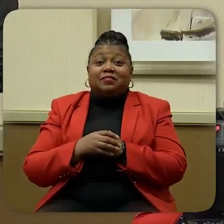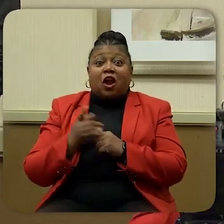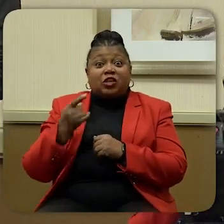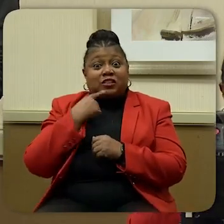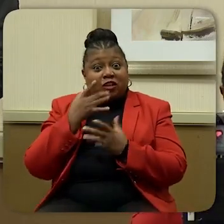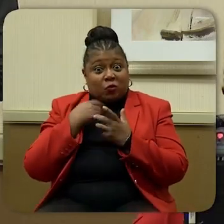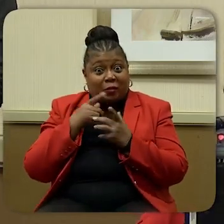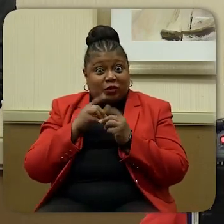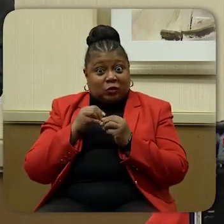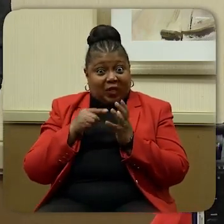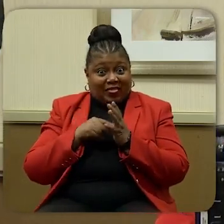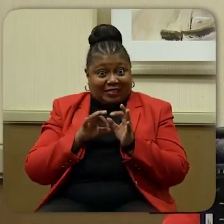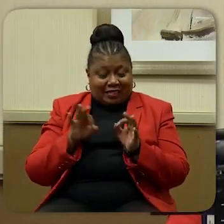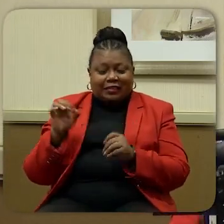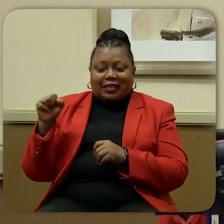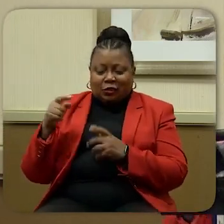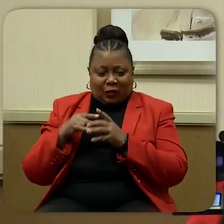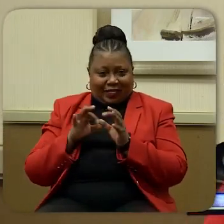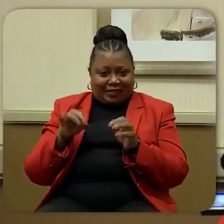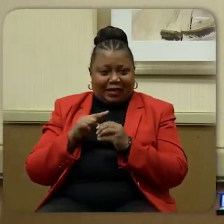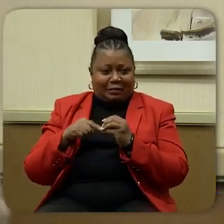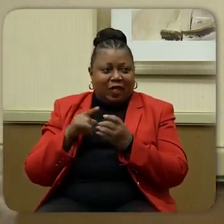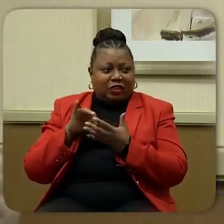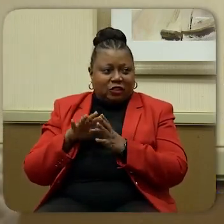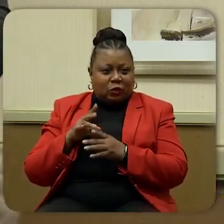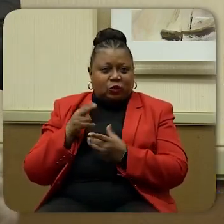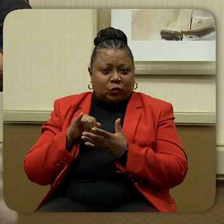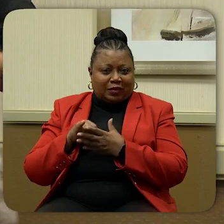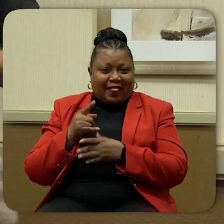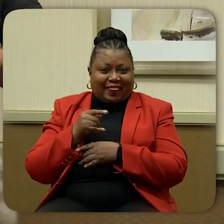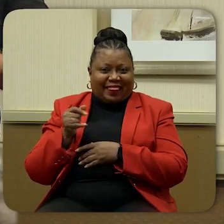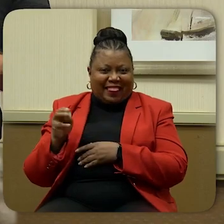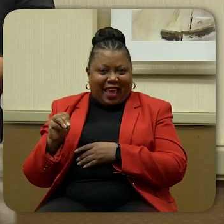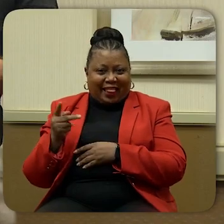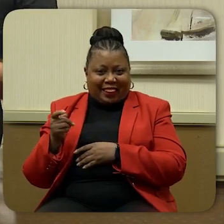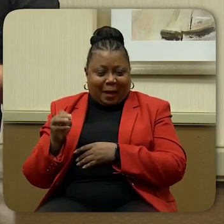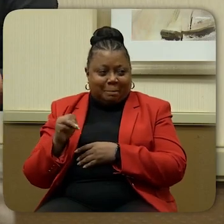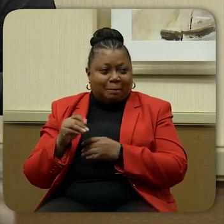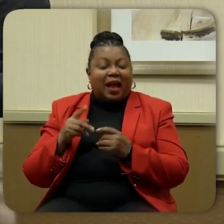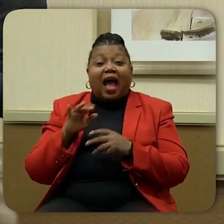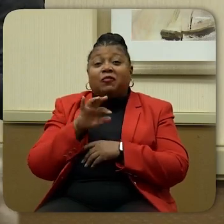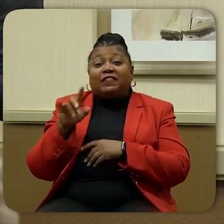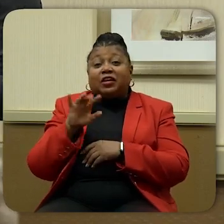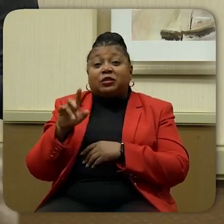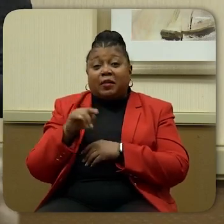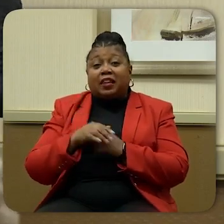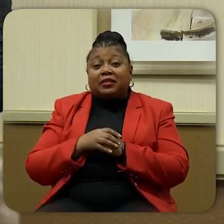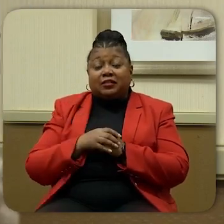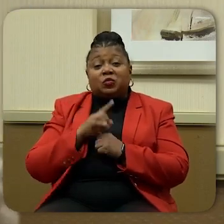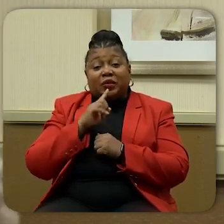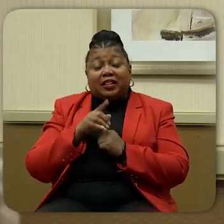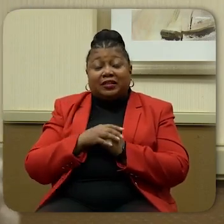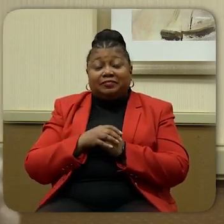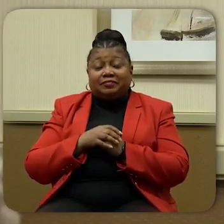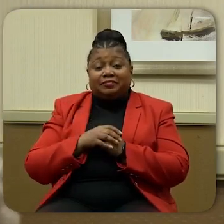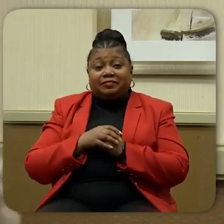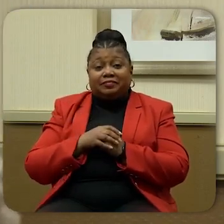are you saying you want me to do this sentence? Yeah, do a sentence about the student using they, them. I would fingerspell it, really.